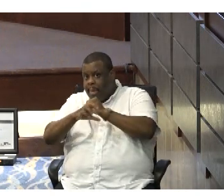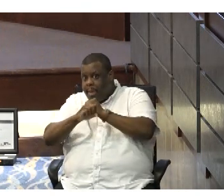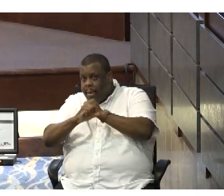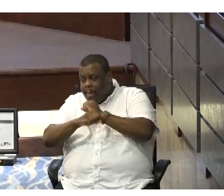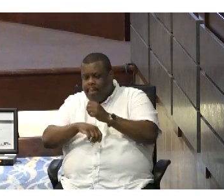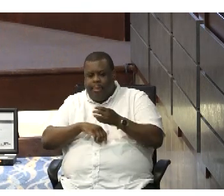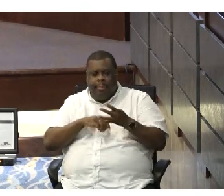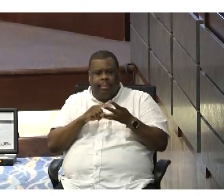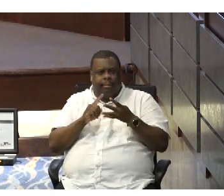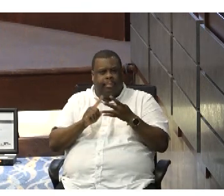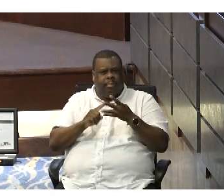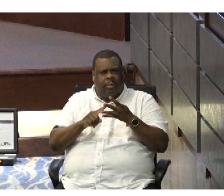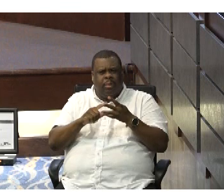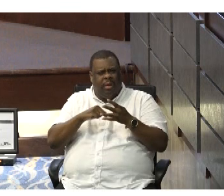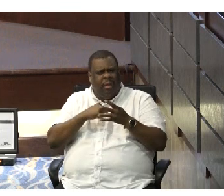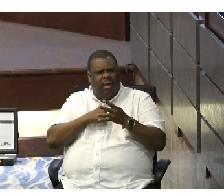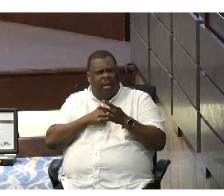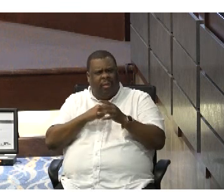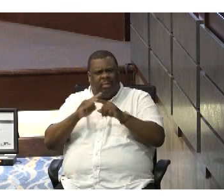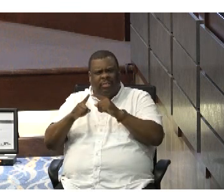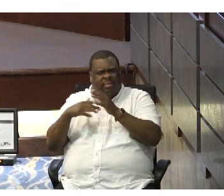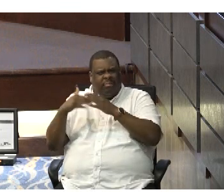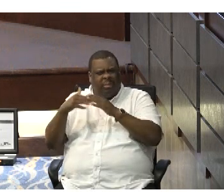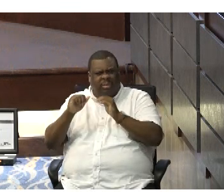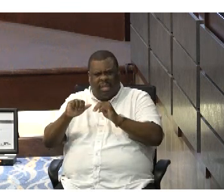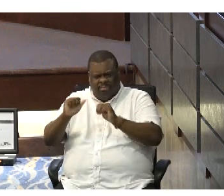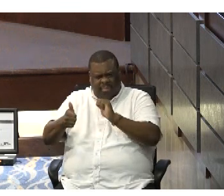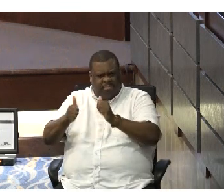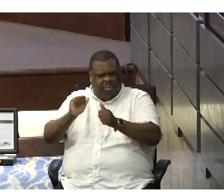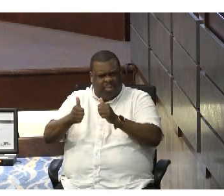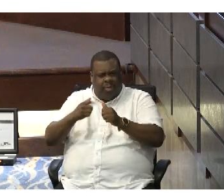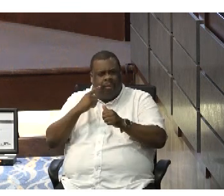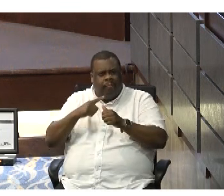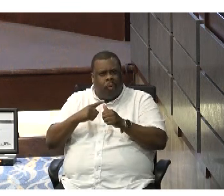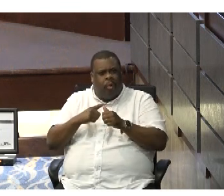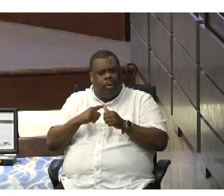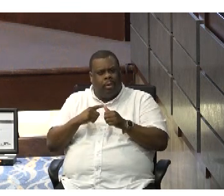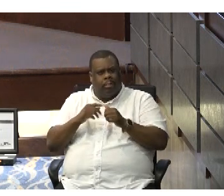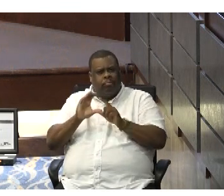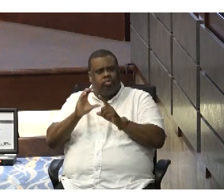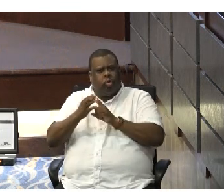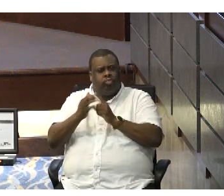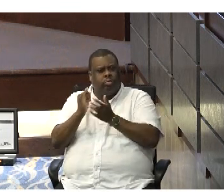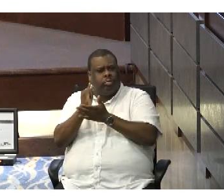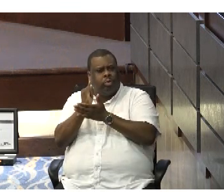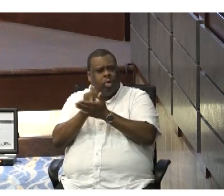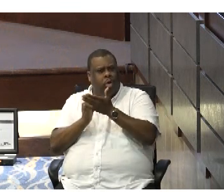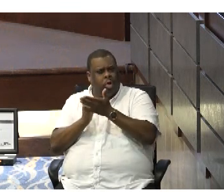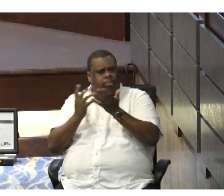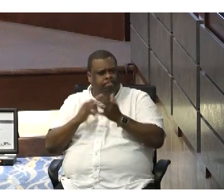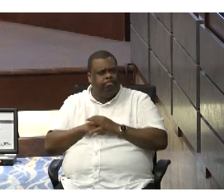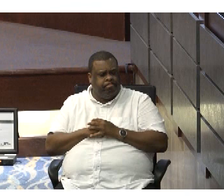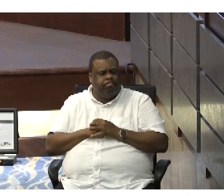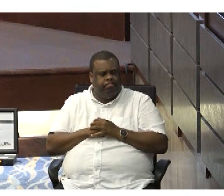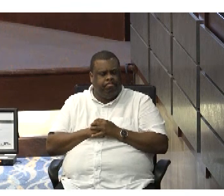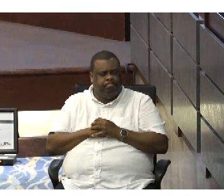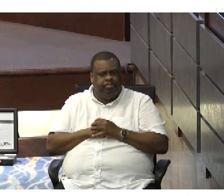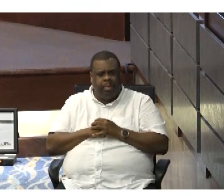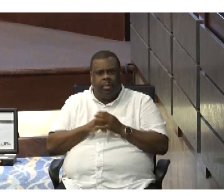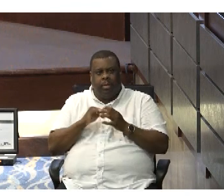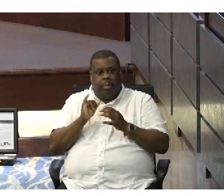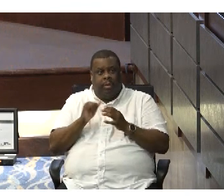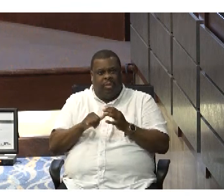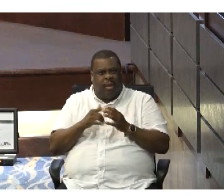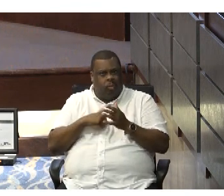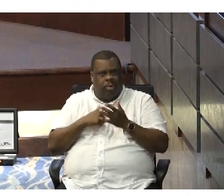indoor and outdoor spaces that offer really innovative live cultural experiences. And it also reflects on the role of the CAP